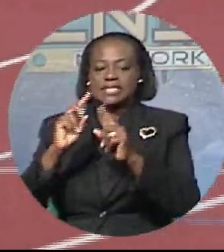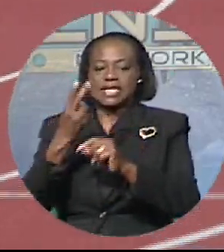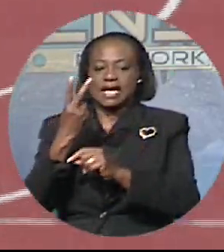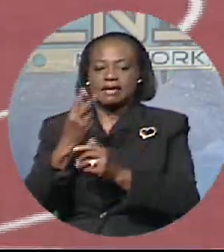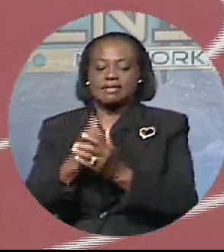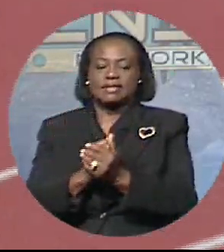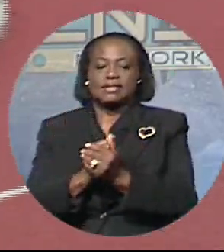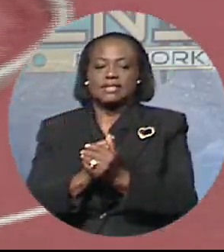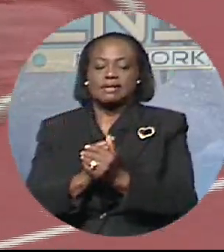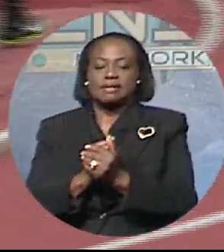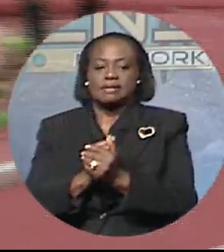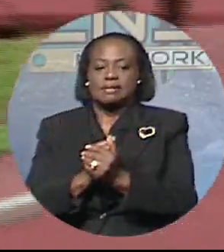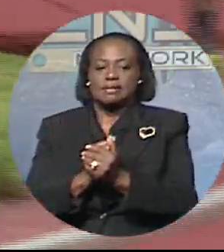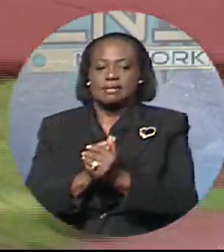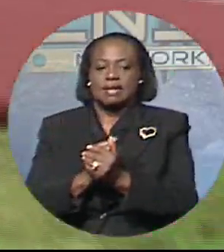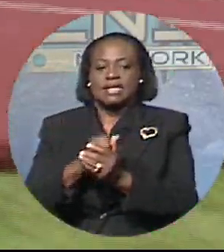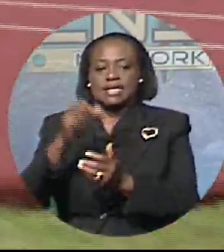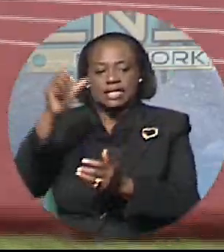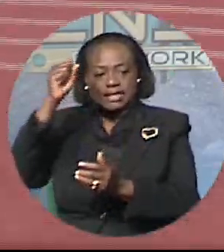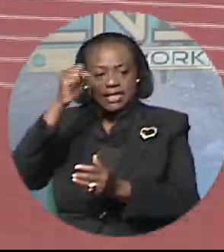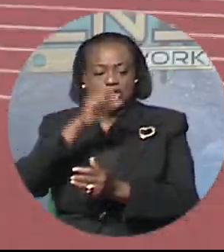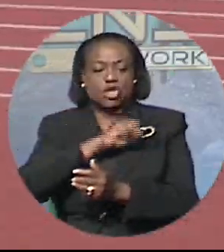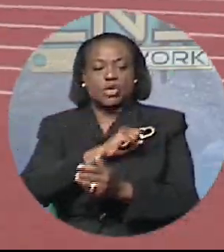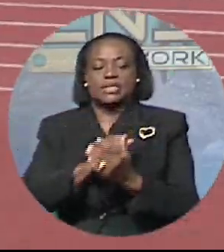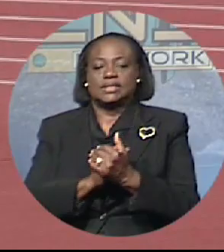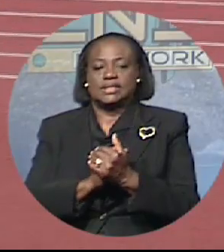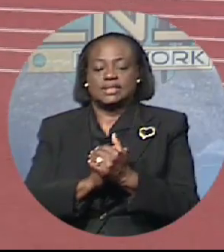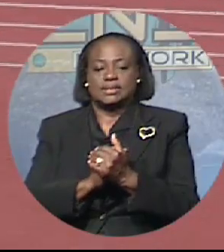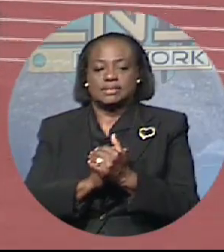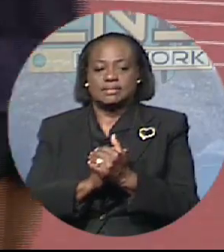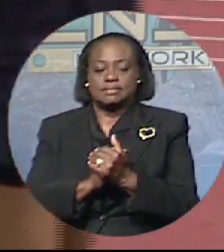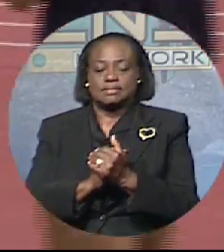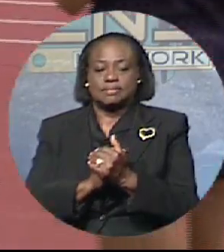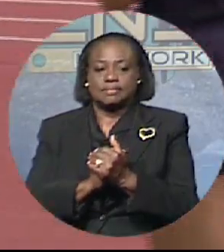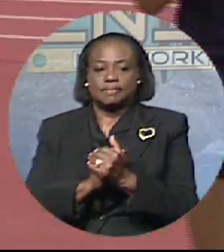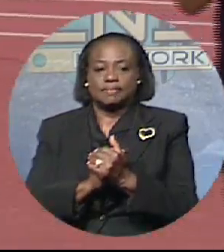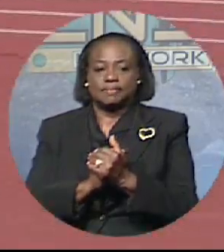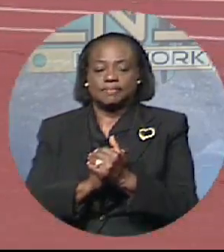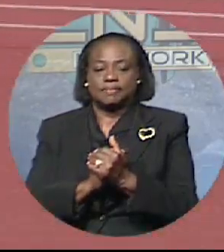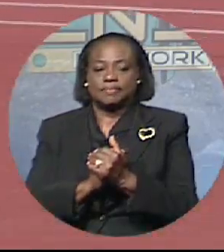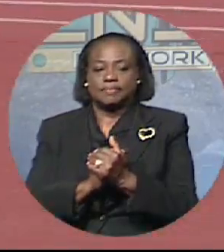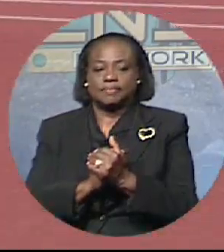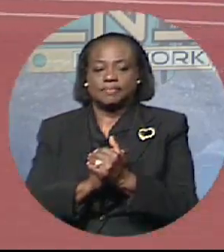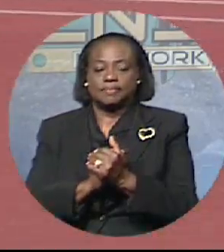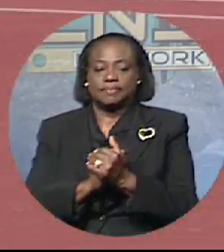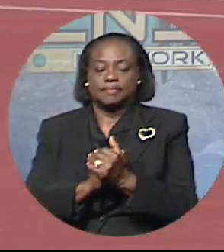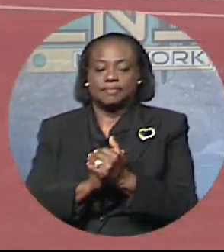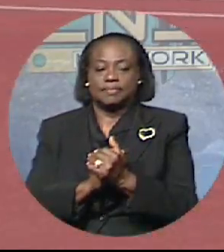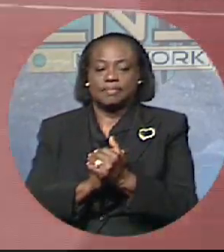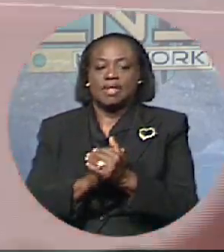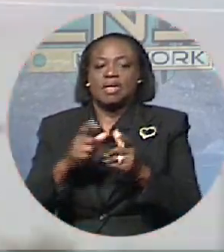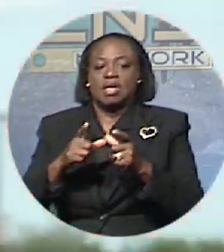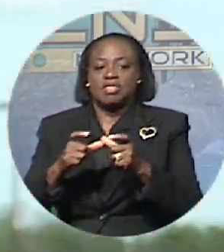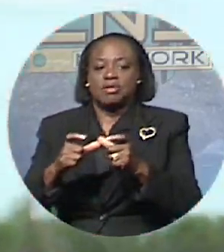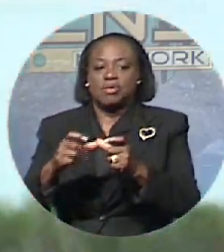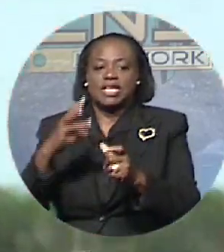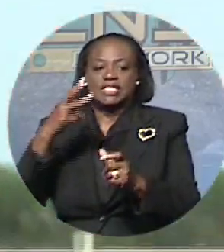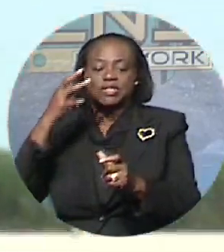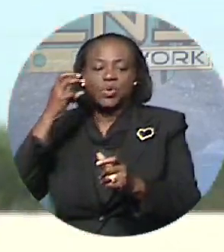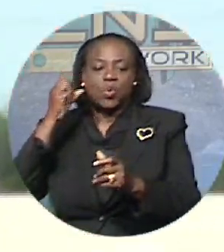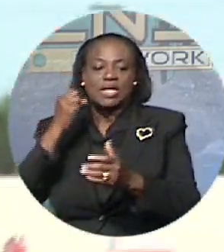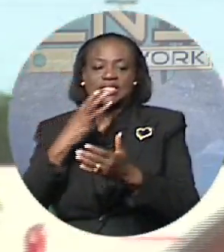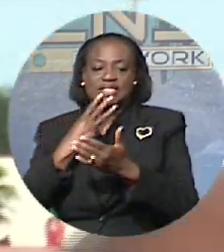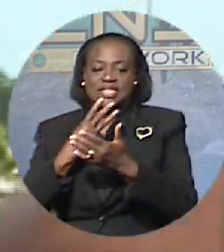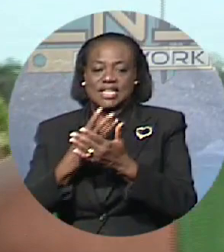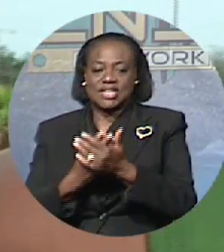10.85 seconds. Ralph Walker from St. John's finished third in 11.02 seconds. The race was good. My stock